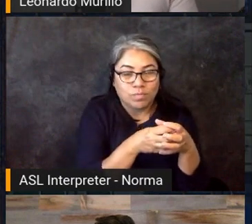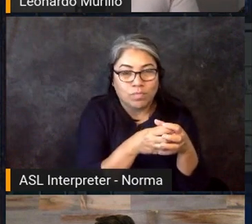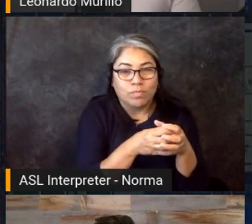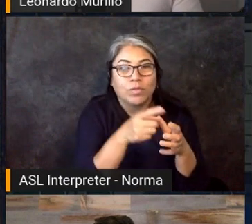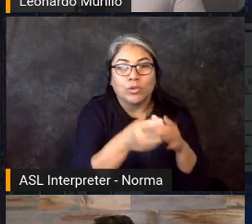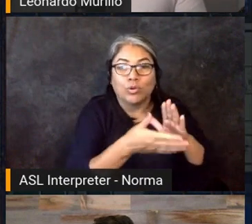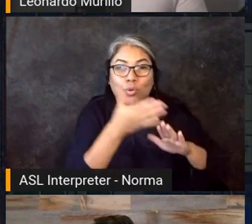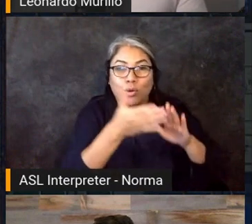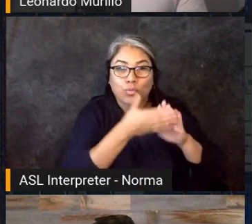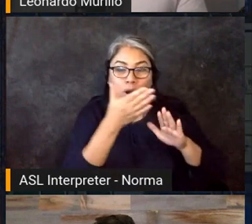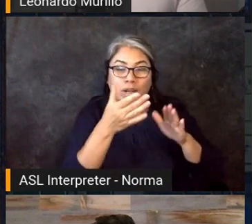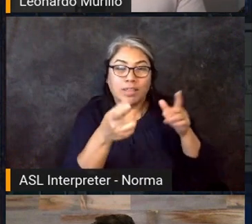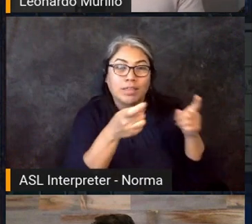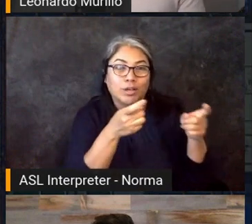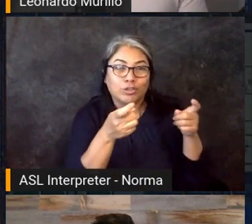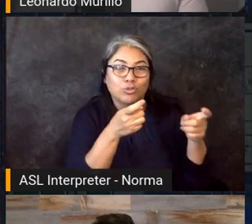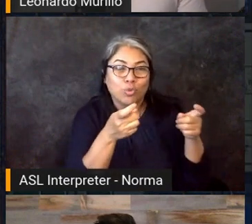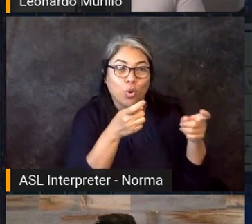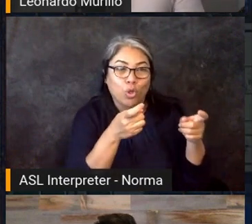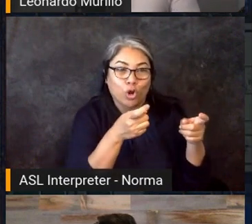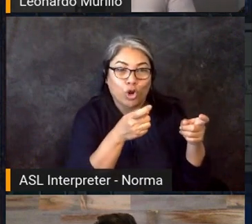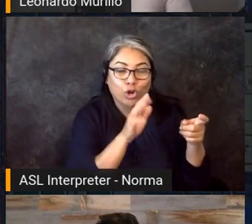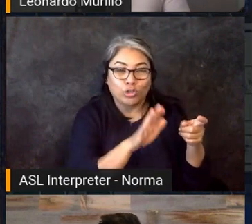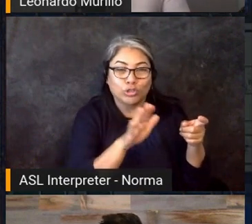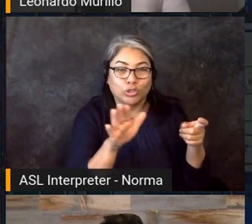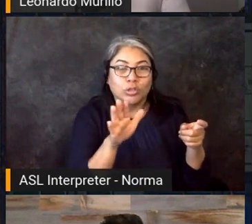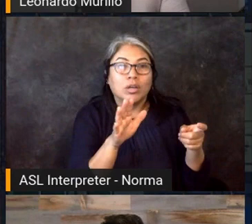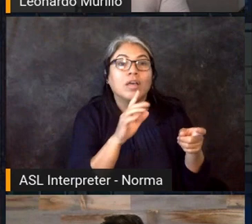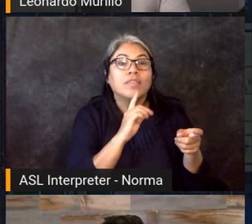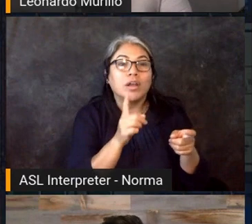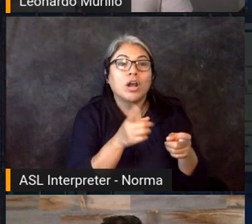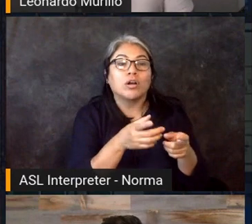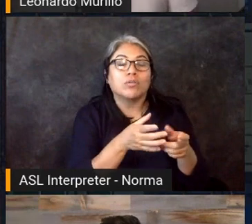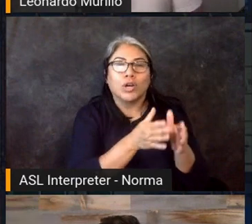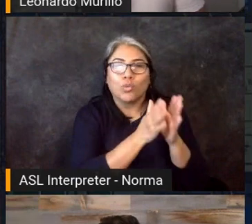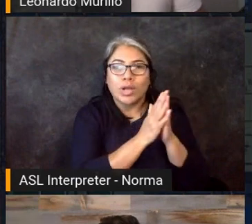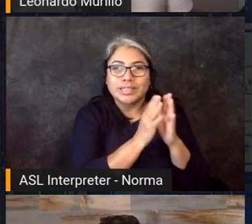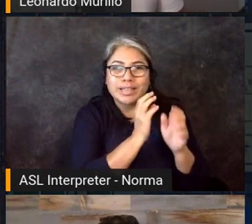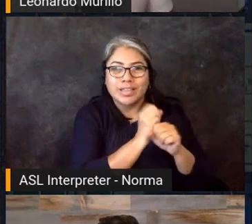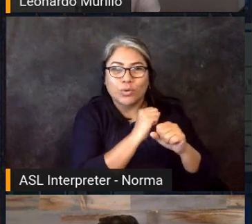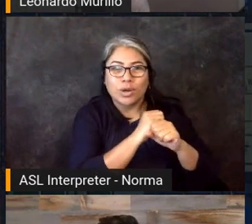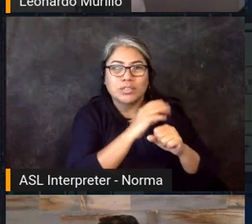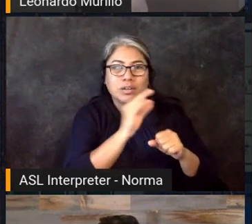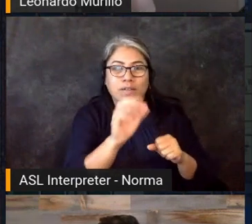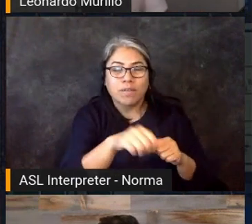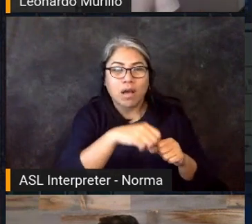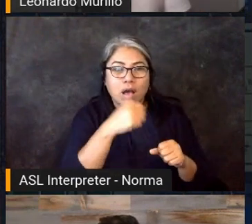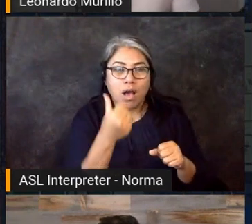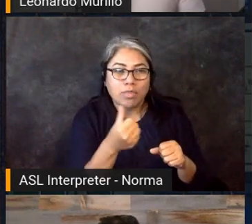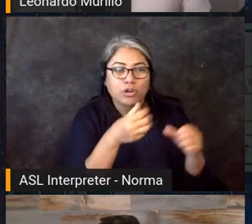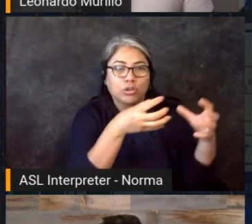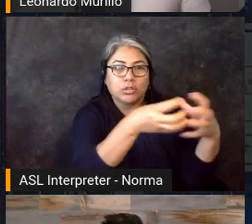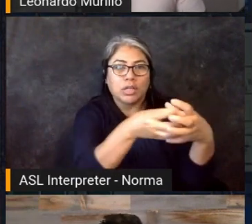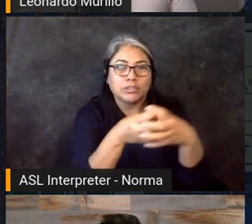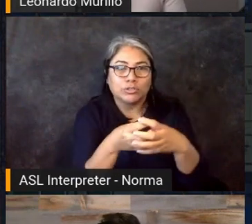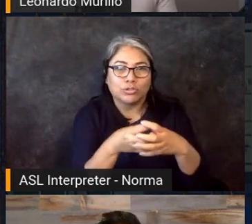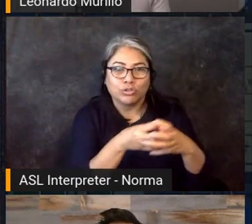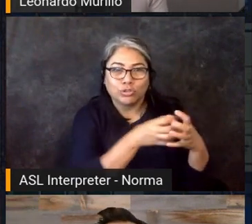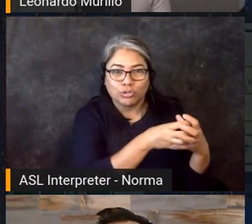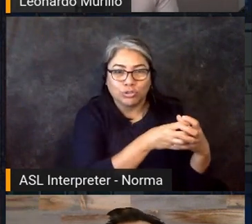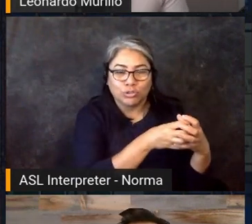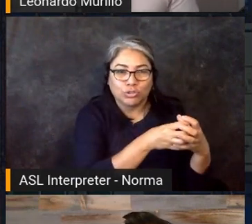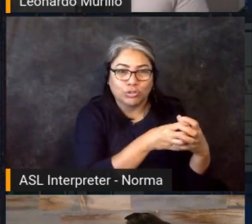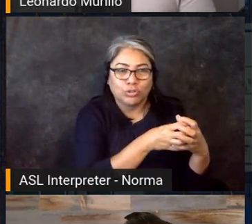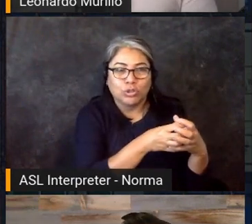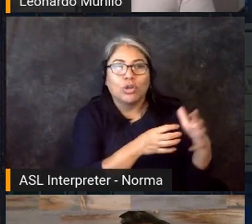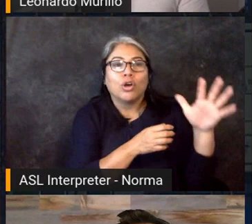controllers that are requesting the creation of other clusters across numerous